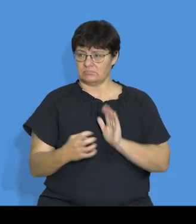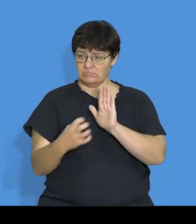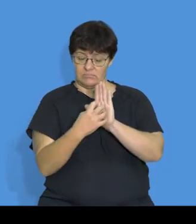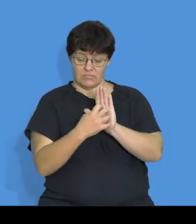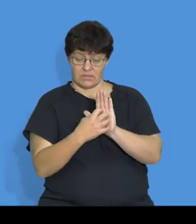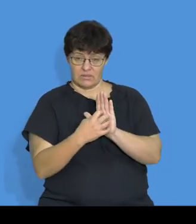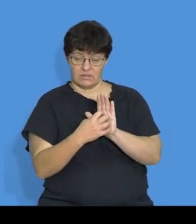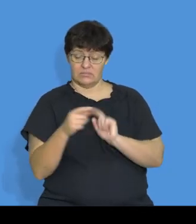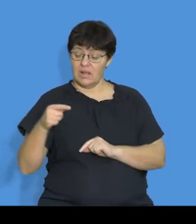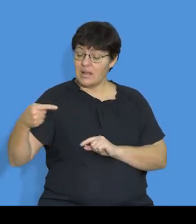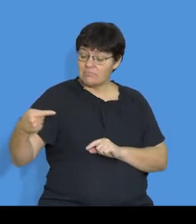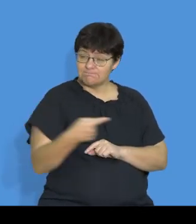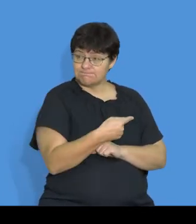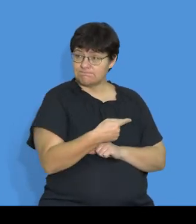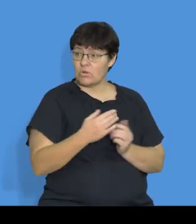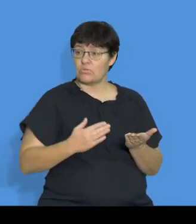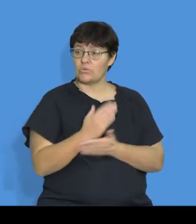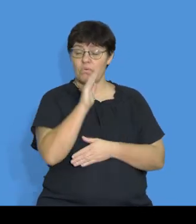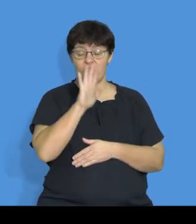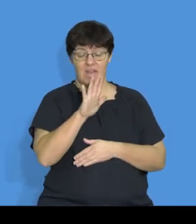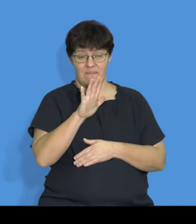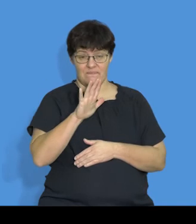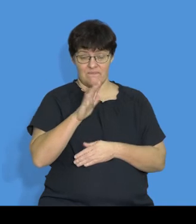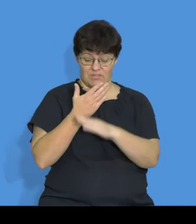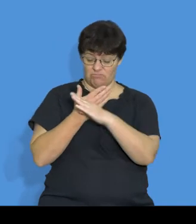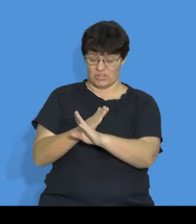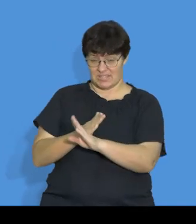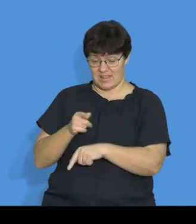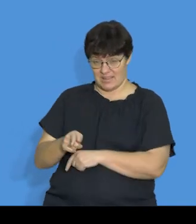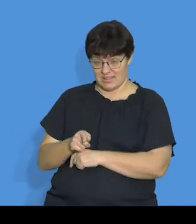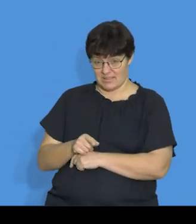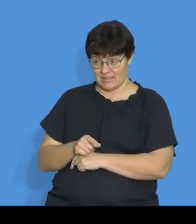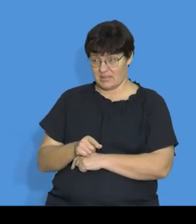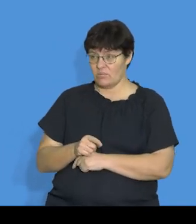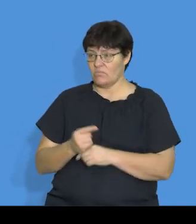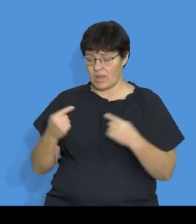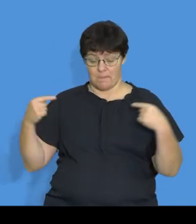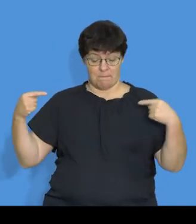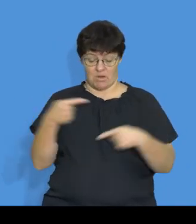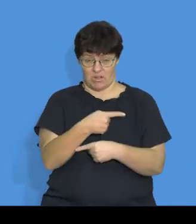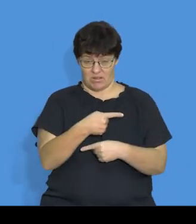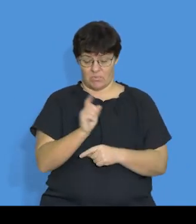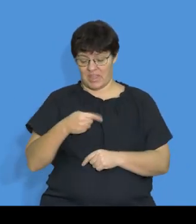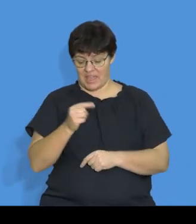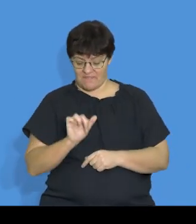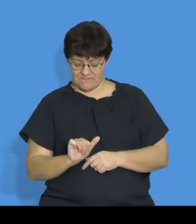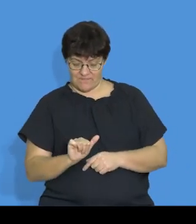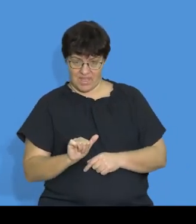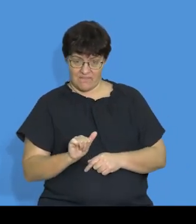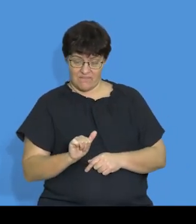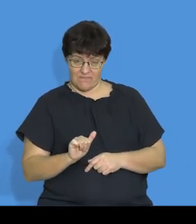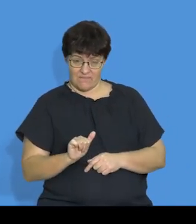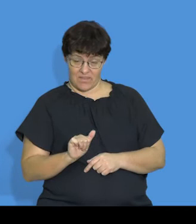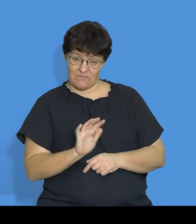goes through the 5 ohm resistor, in this case, which is connected in parallel with the other 5 ohm resistor,